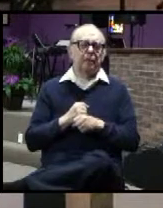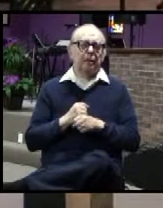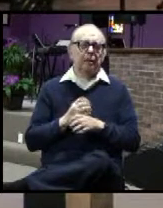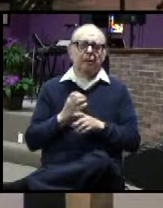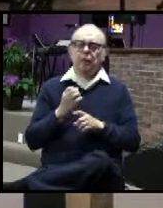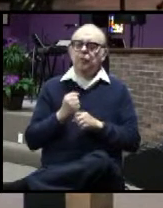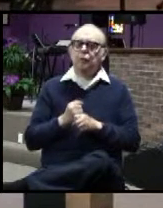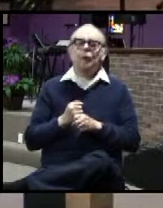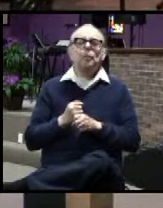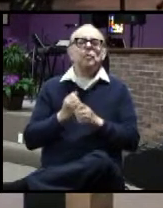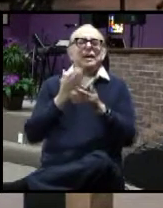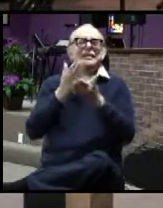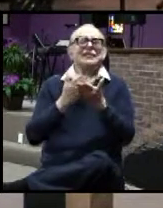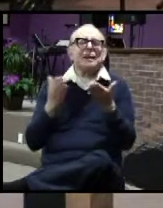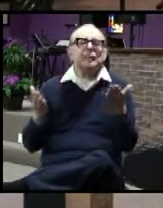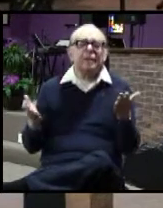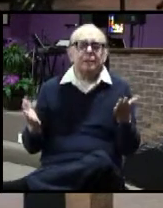something.